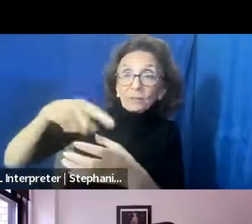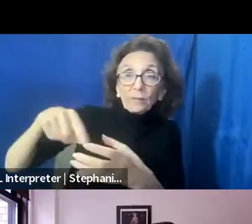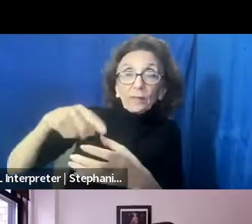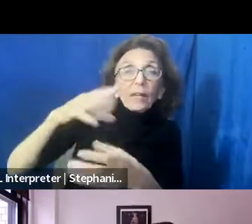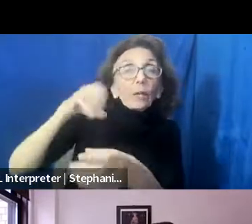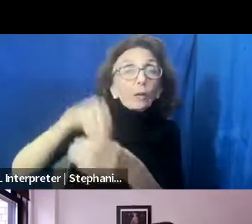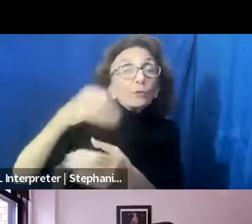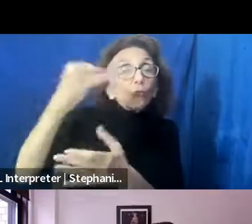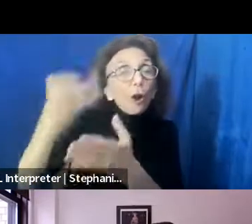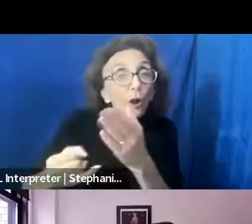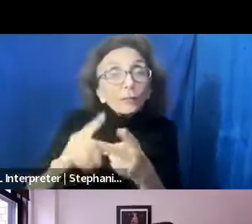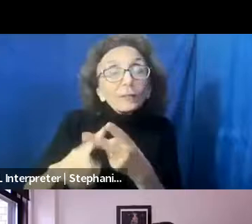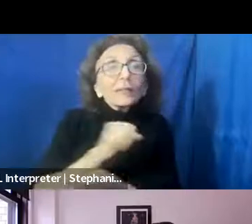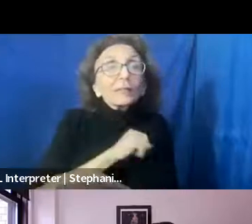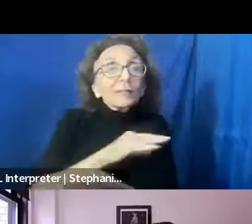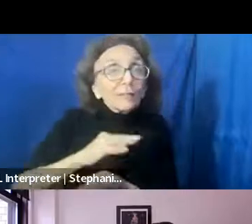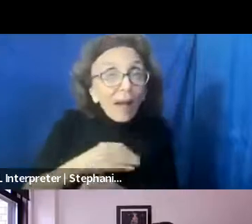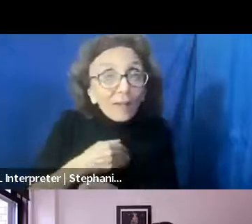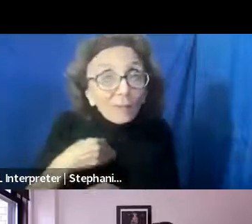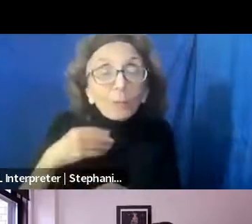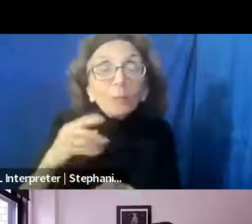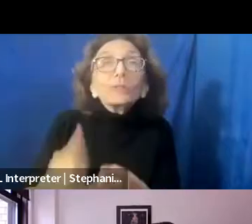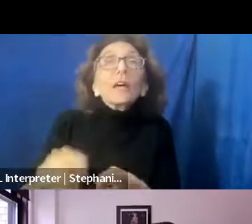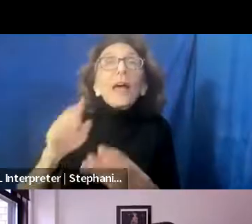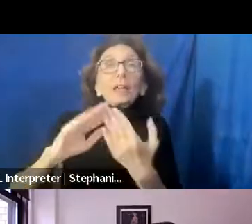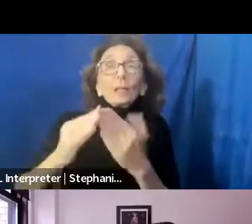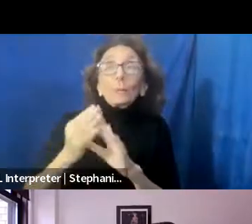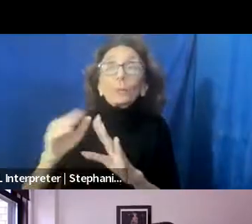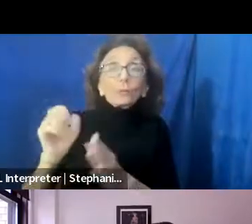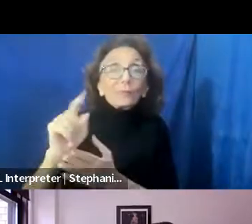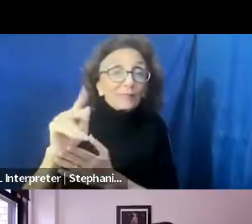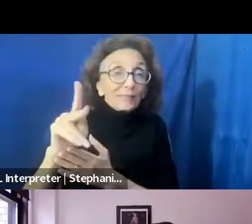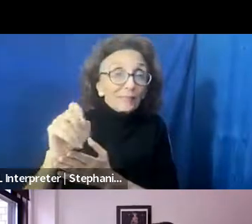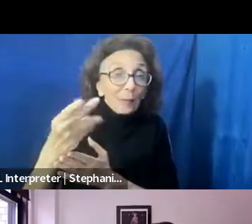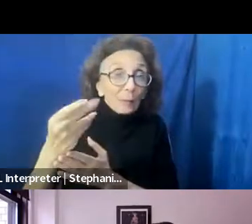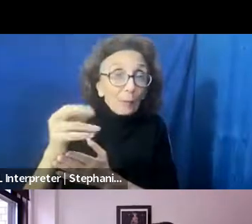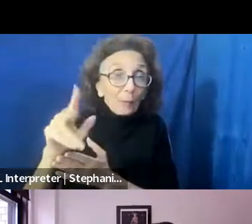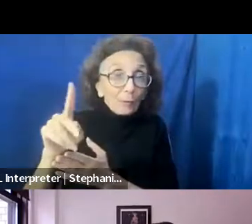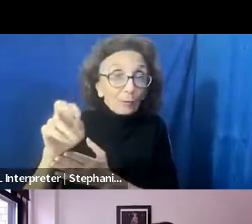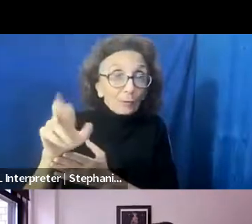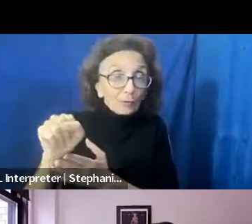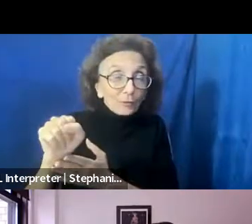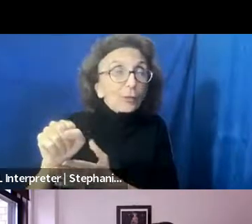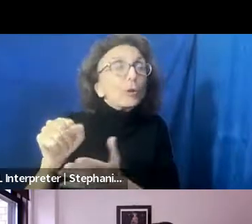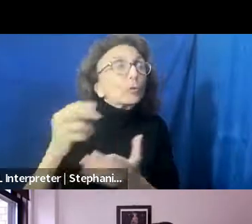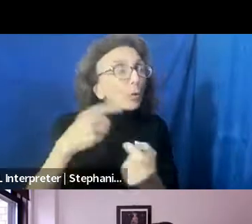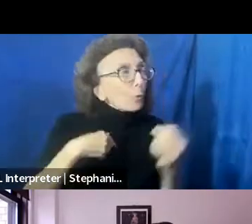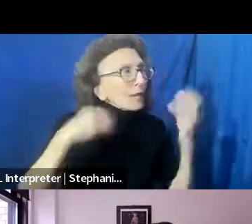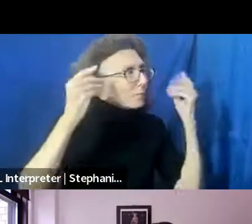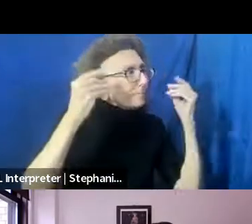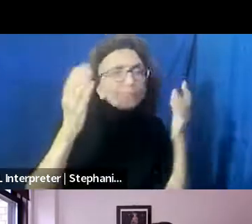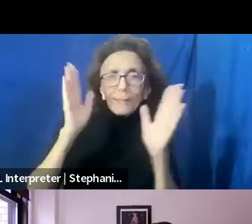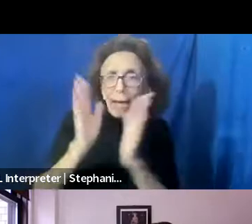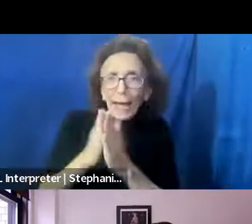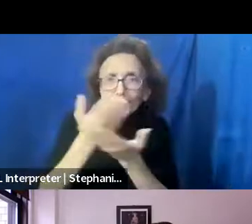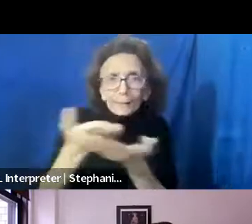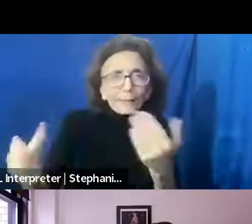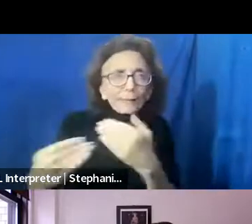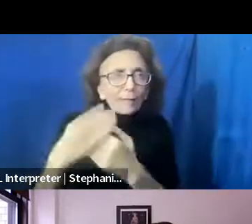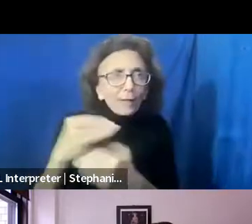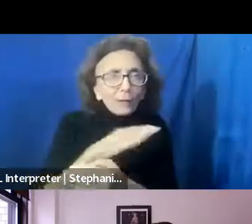staff members and community stakeholders. So we brought some of those kinds of questions to that group,